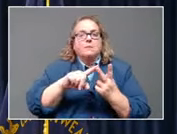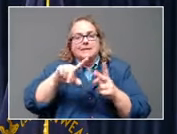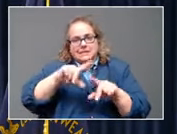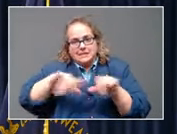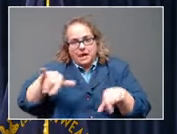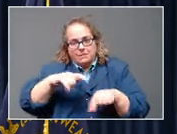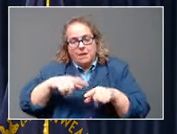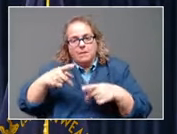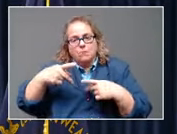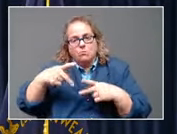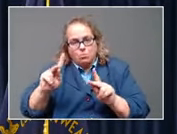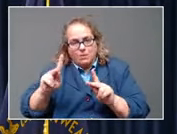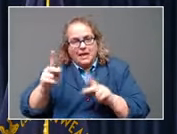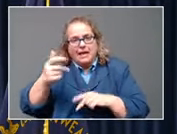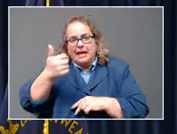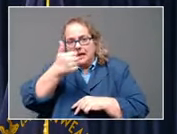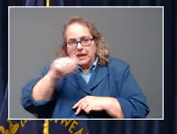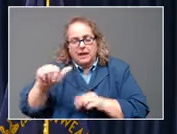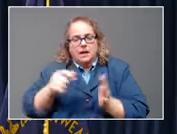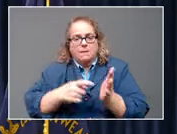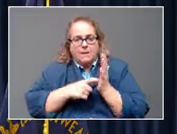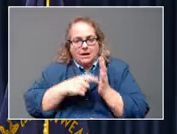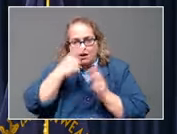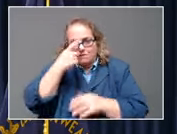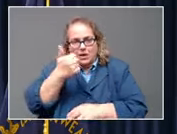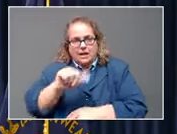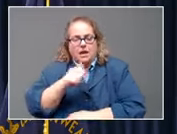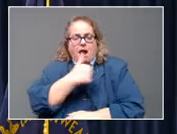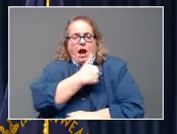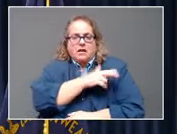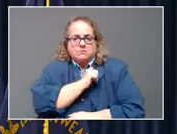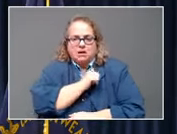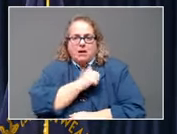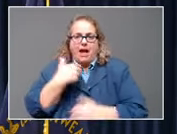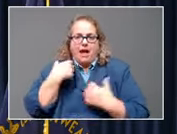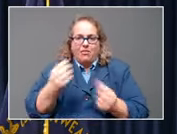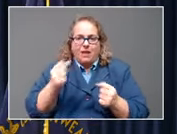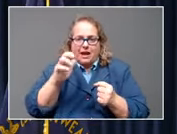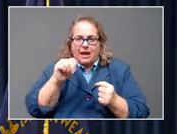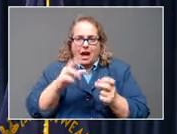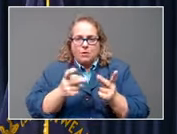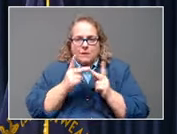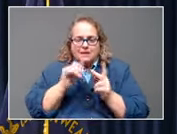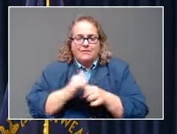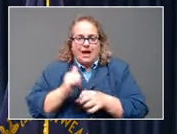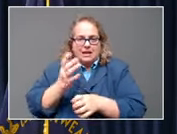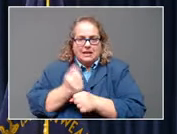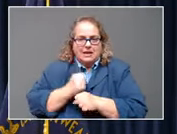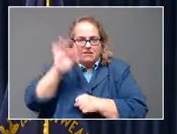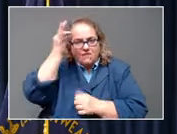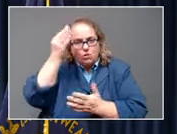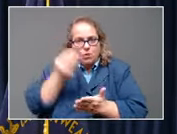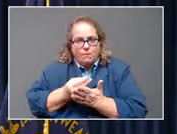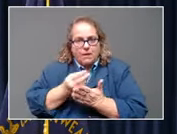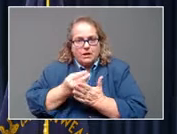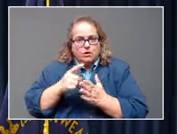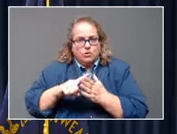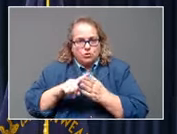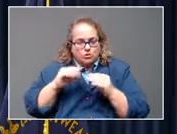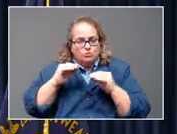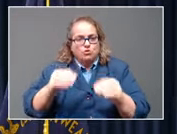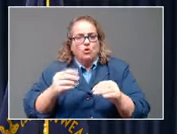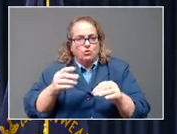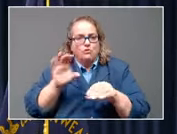allowed that mandate for those healthcare facilities that receive federal money to move forwards. Obviously, people in